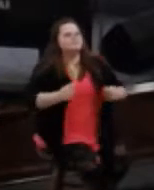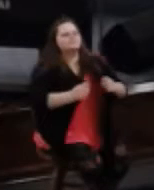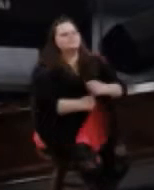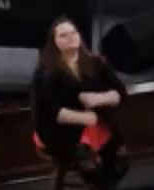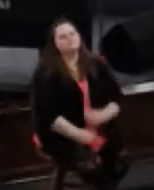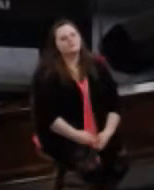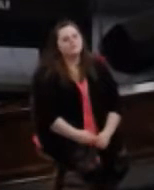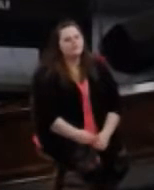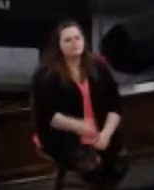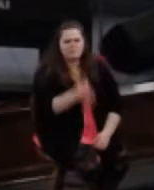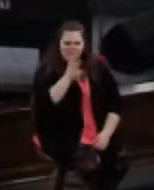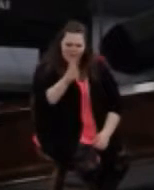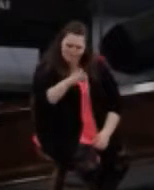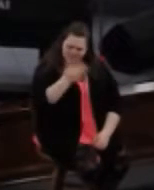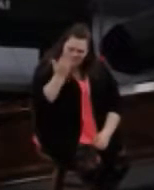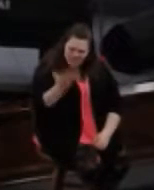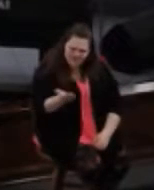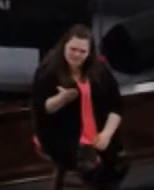But she died.